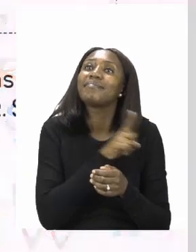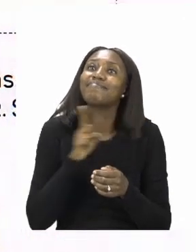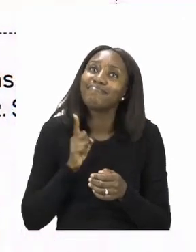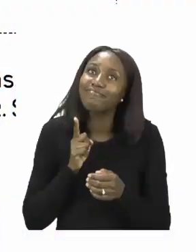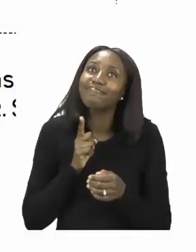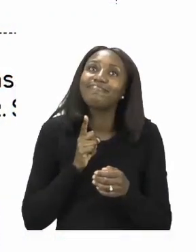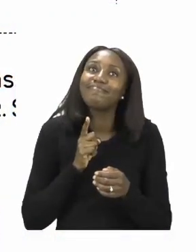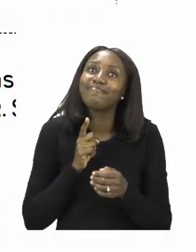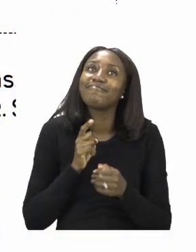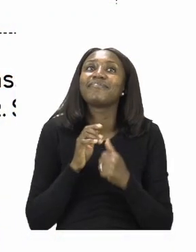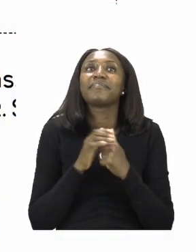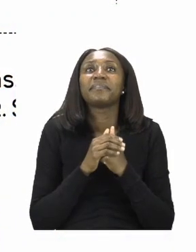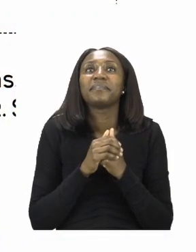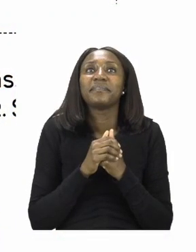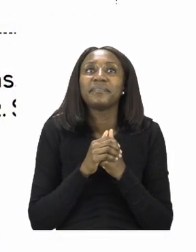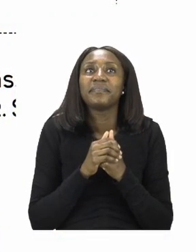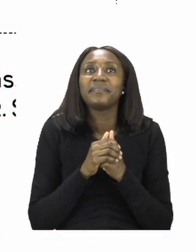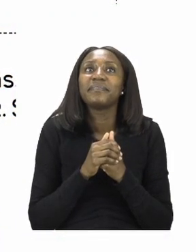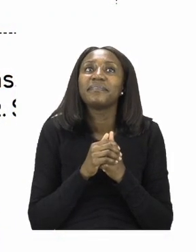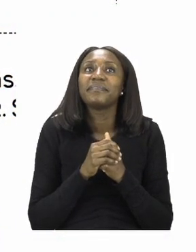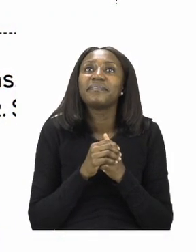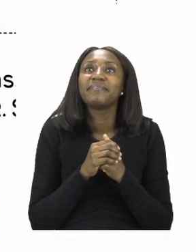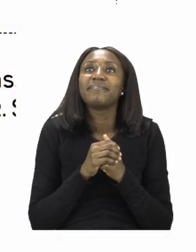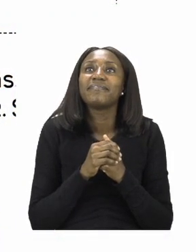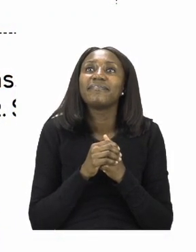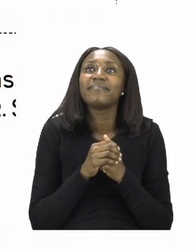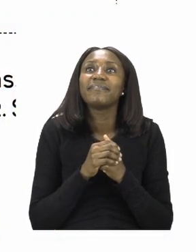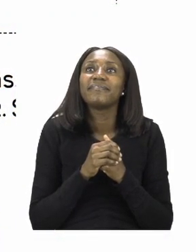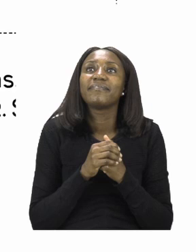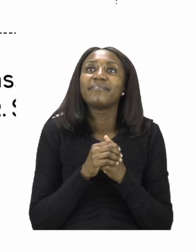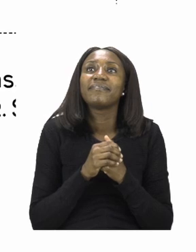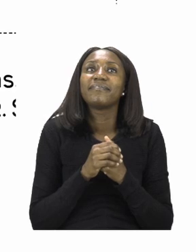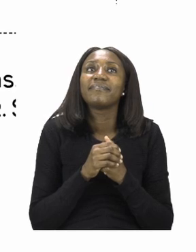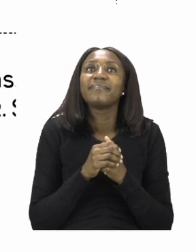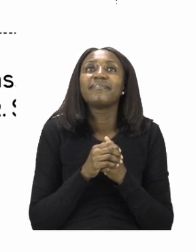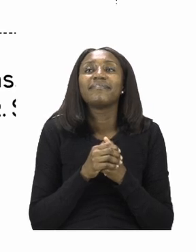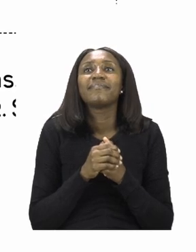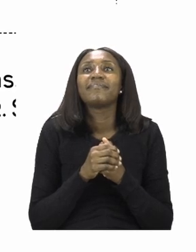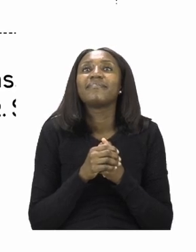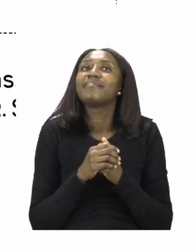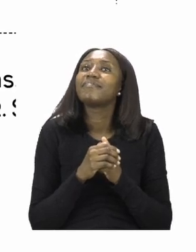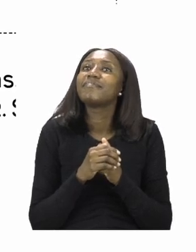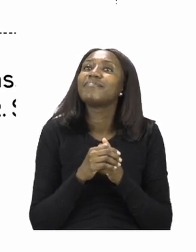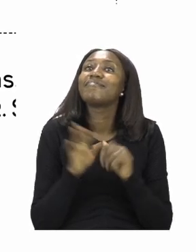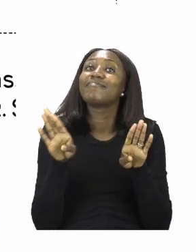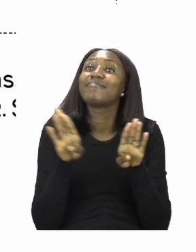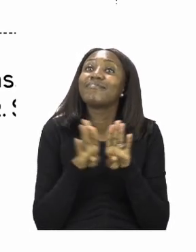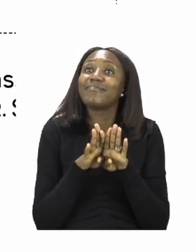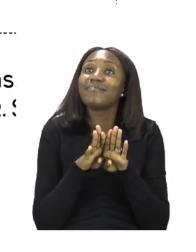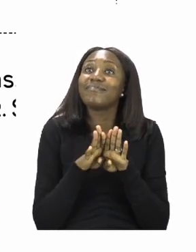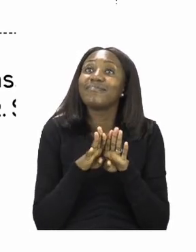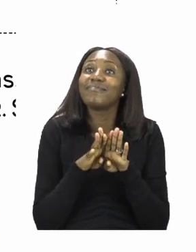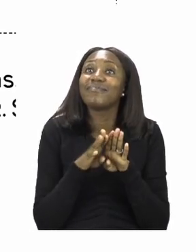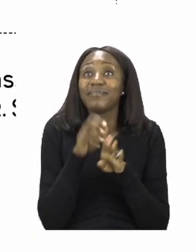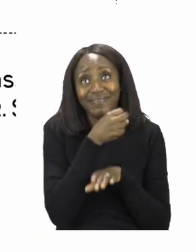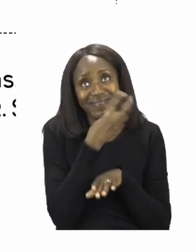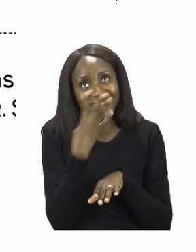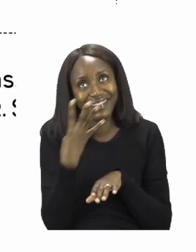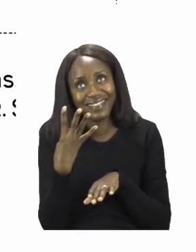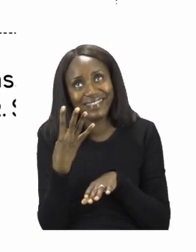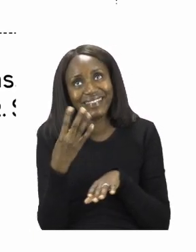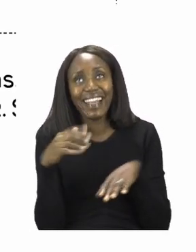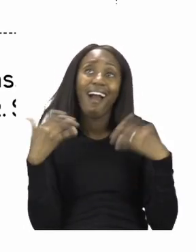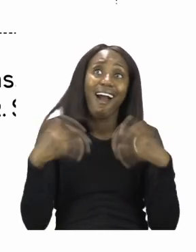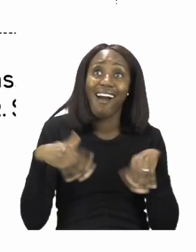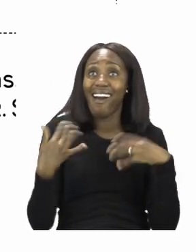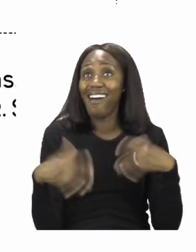11. On page 11, we are going to be doing problem-solving sums. Yay!